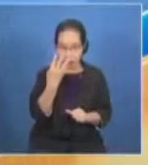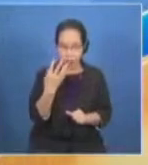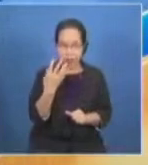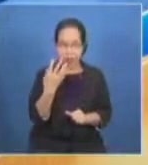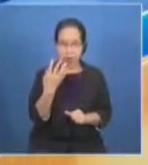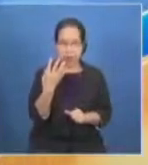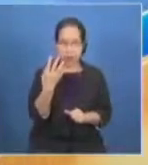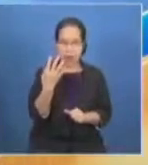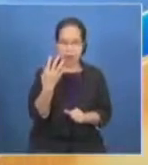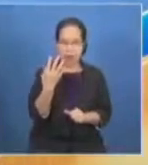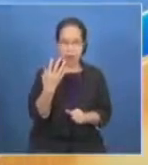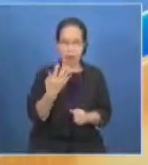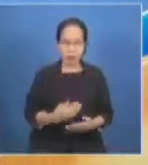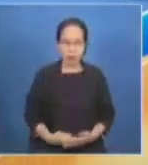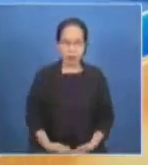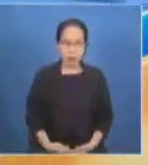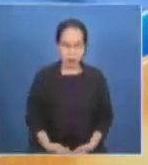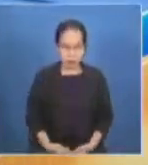eventually.